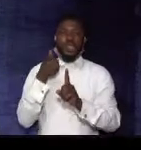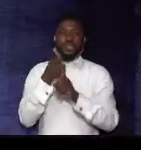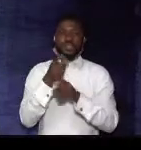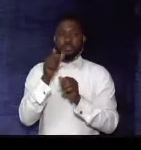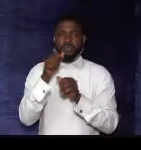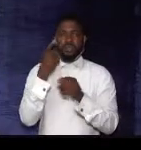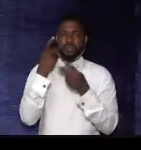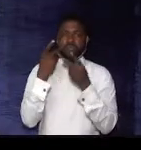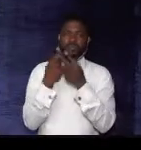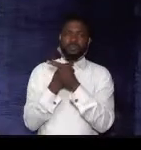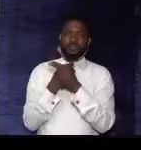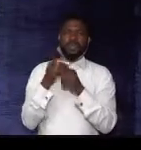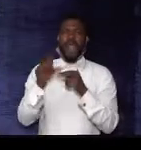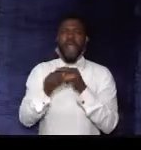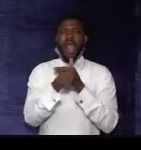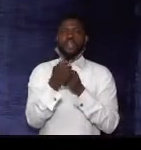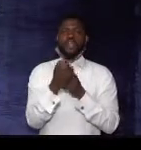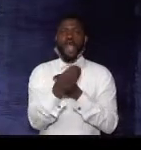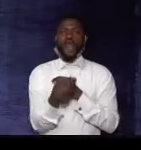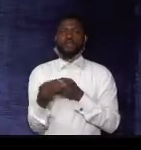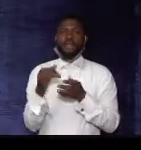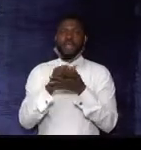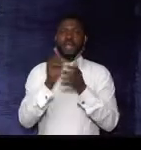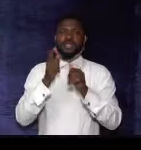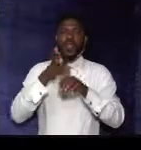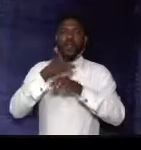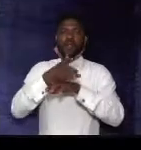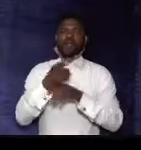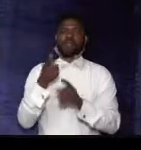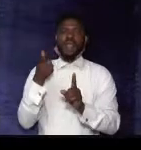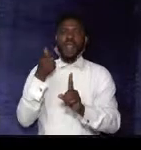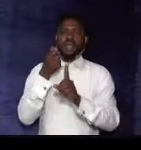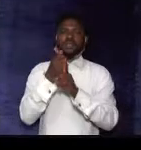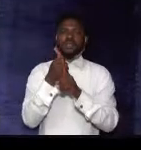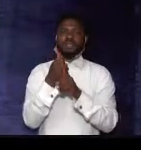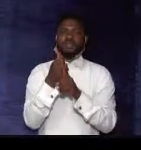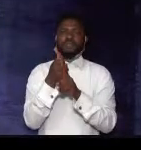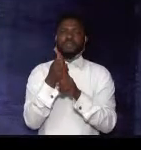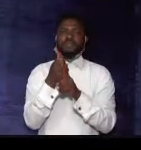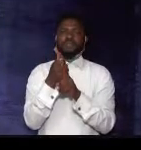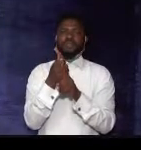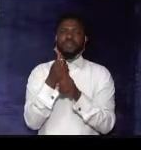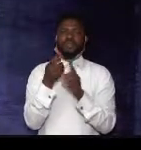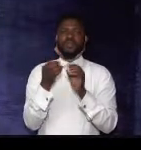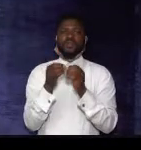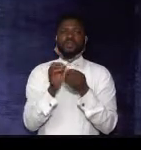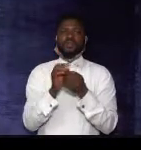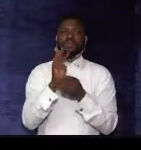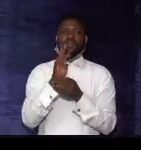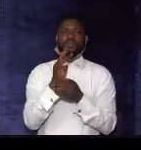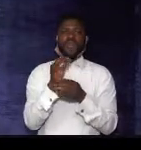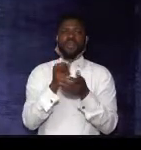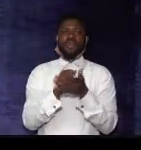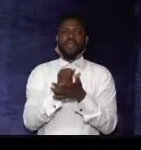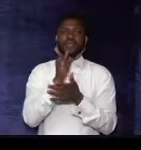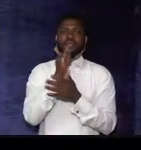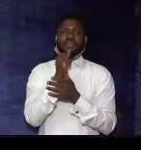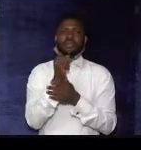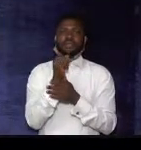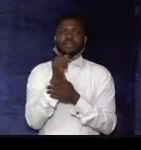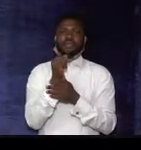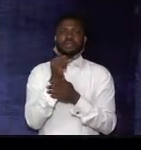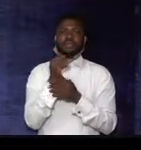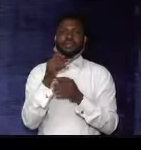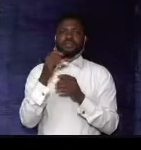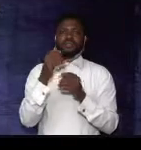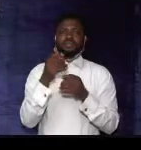of forklift there. Is another object that can cause accident. Moving on to the next one, and that